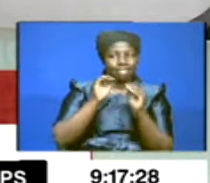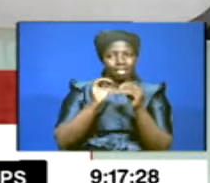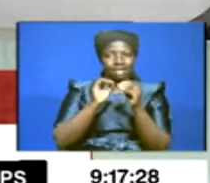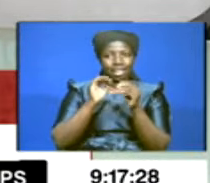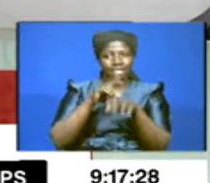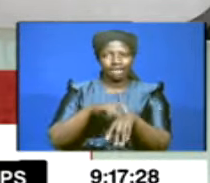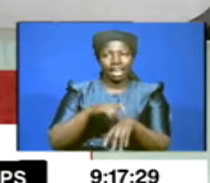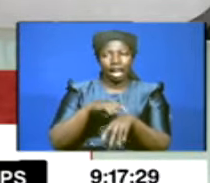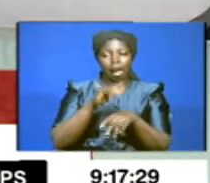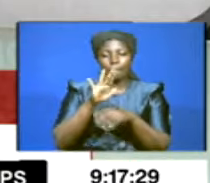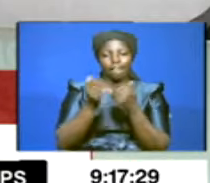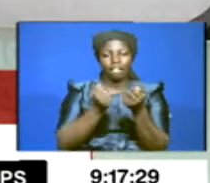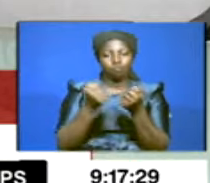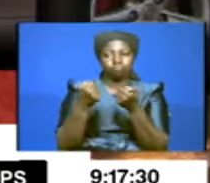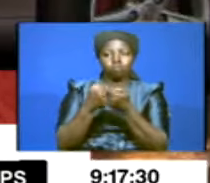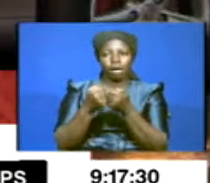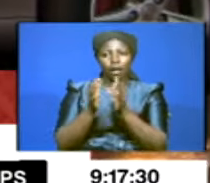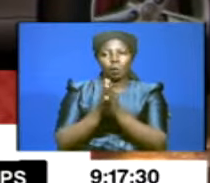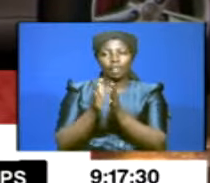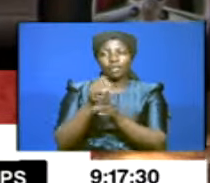busy Nairobi-Nakuru highway.